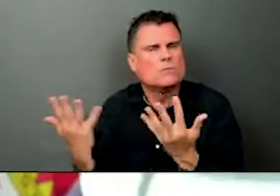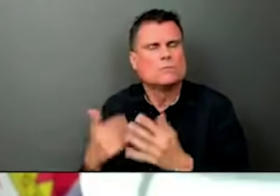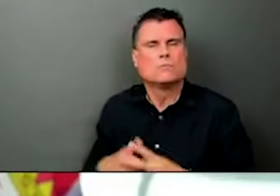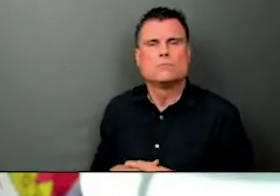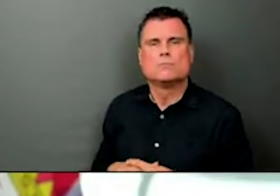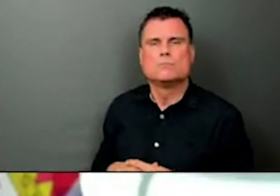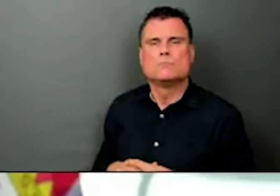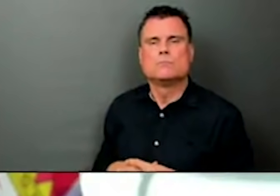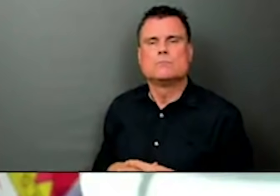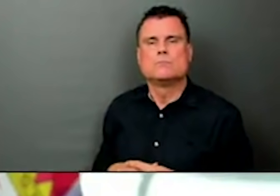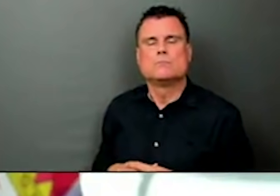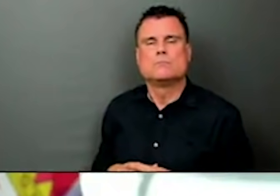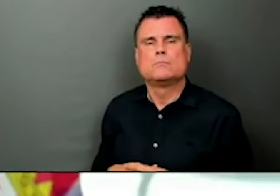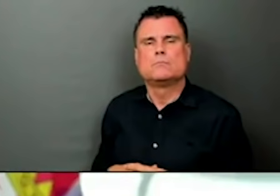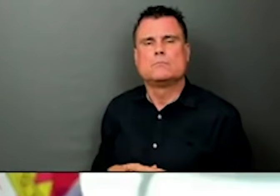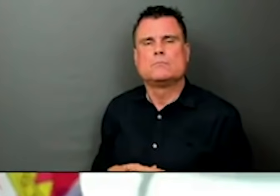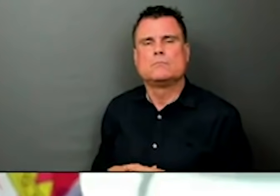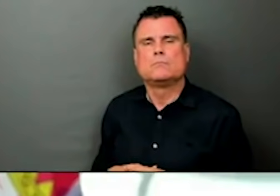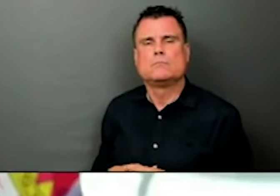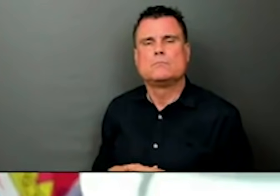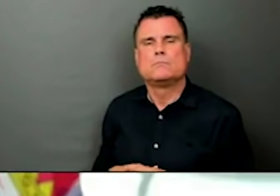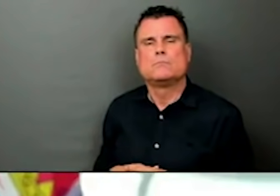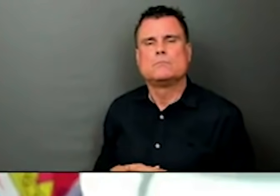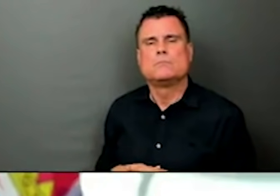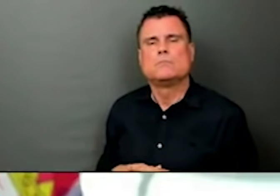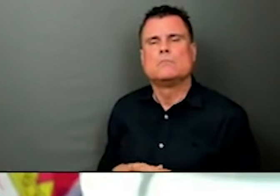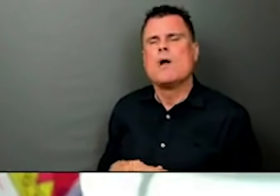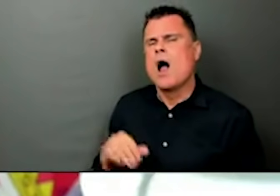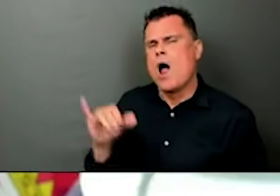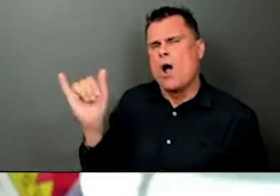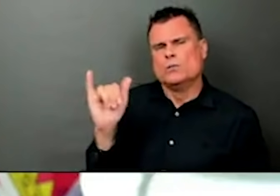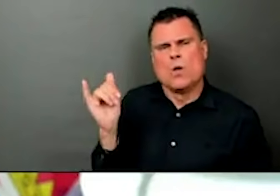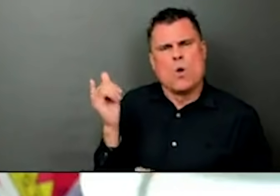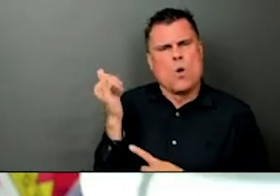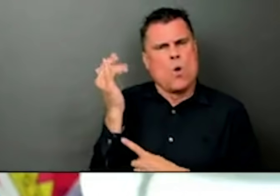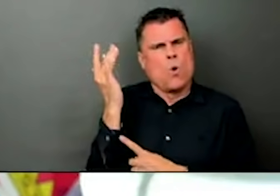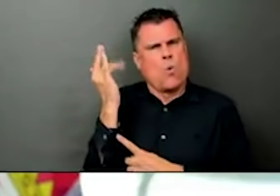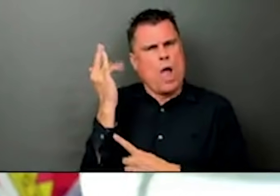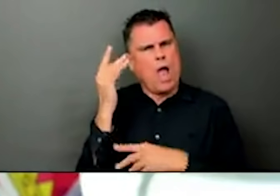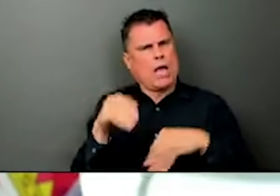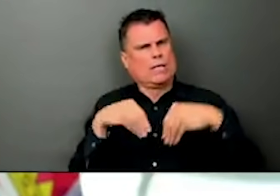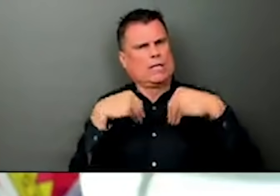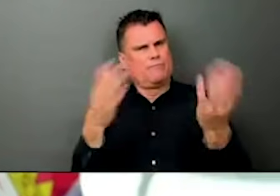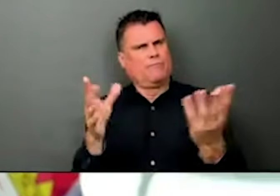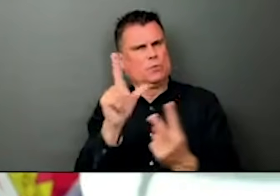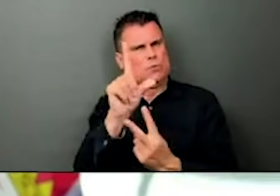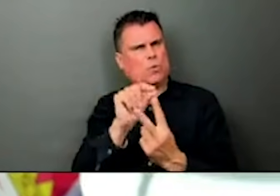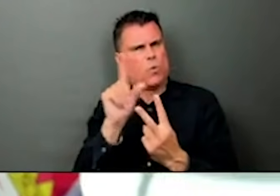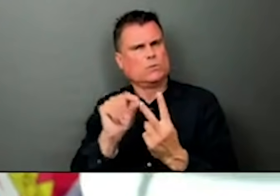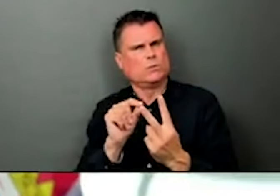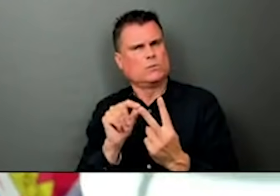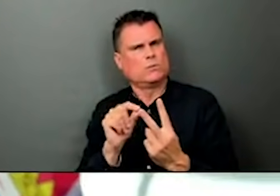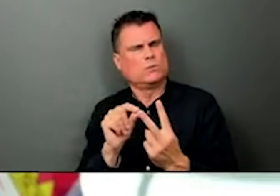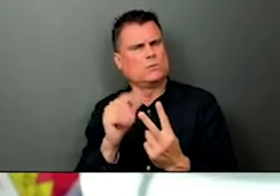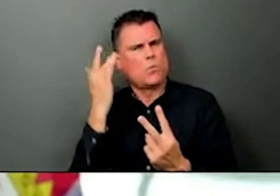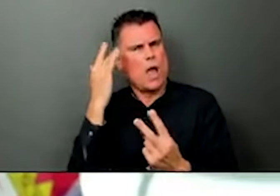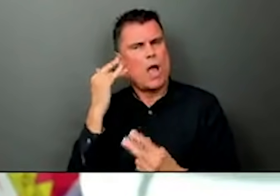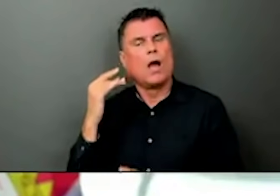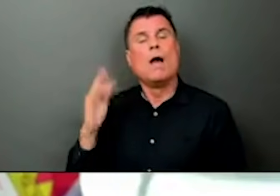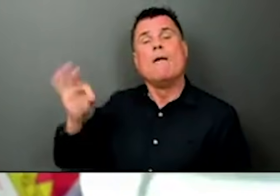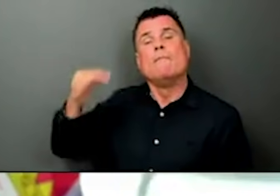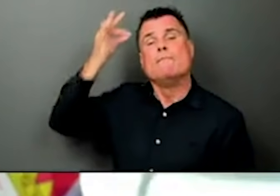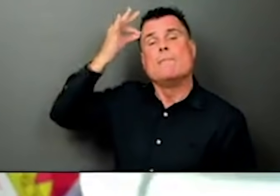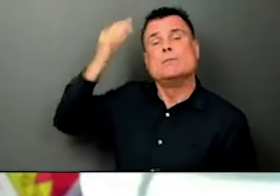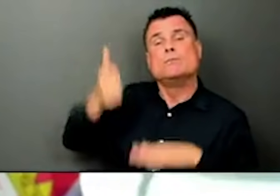shot when NACI has said that it's always preferable to have two of the same vaccine? So thank you for your